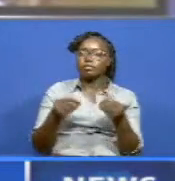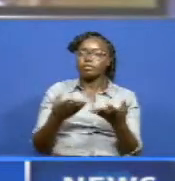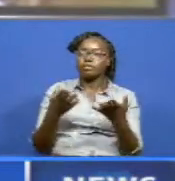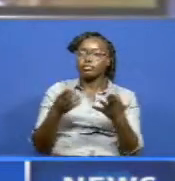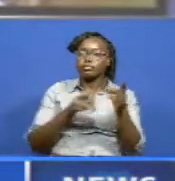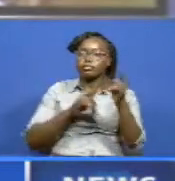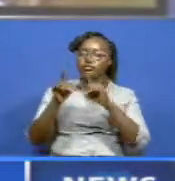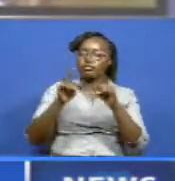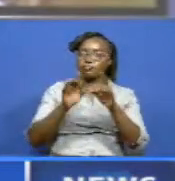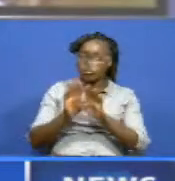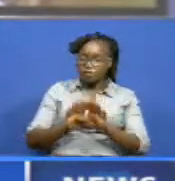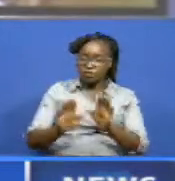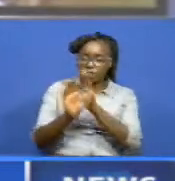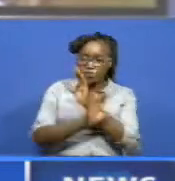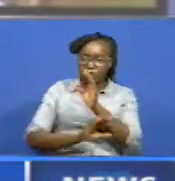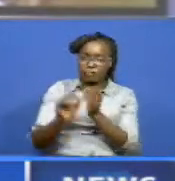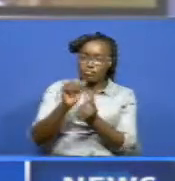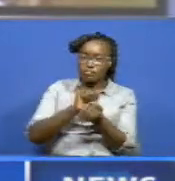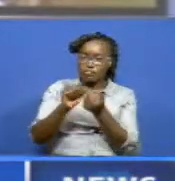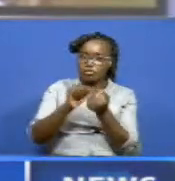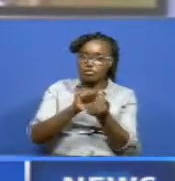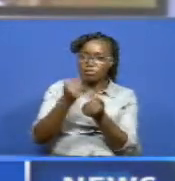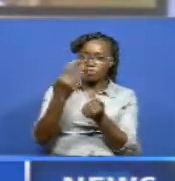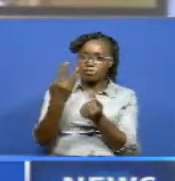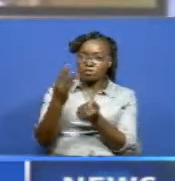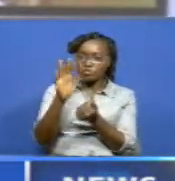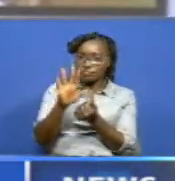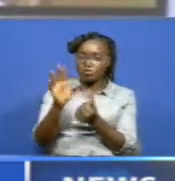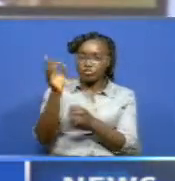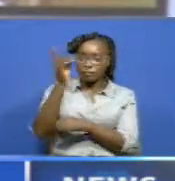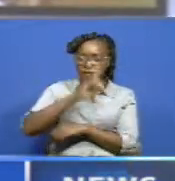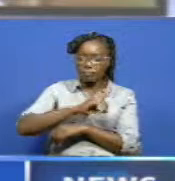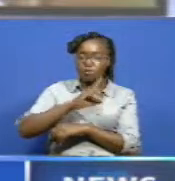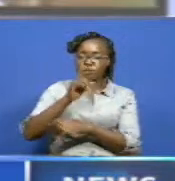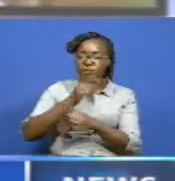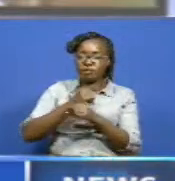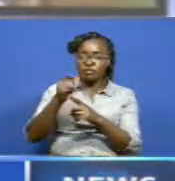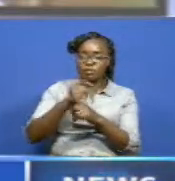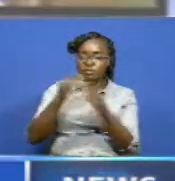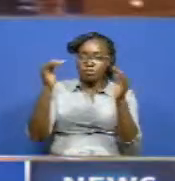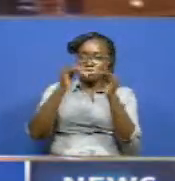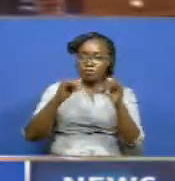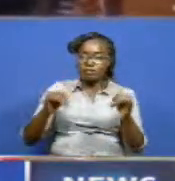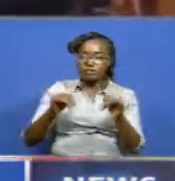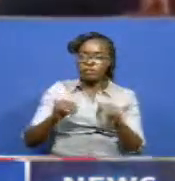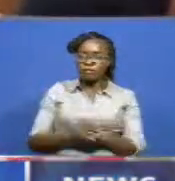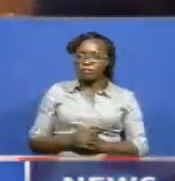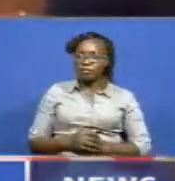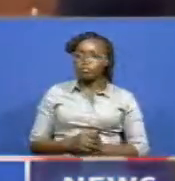will leave the country this Friday for a 45-day training camp.